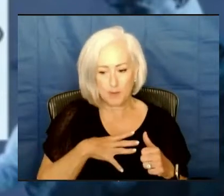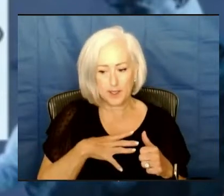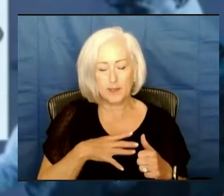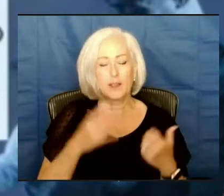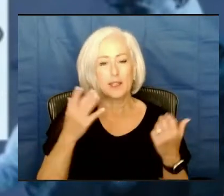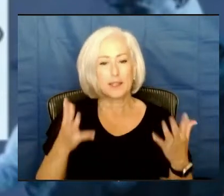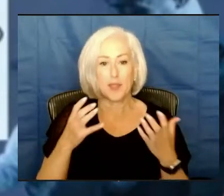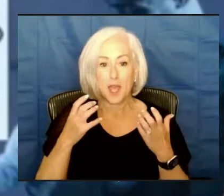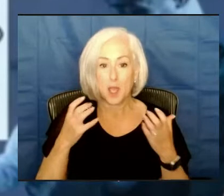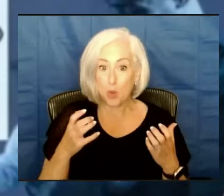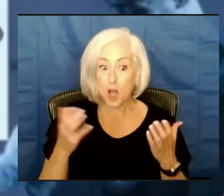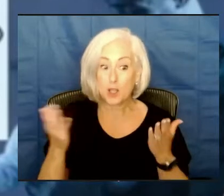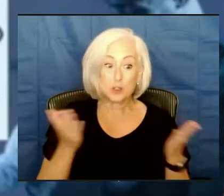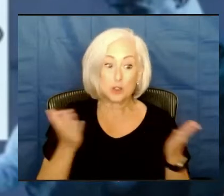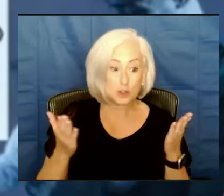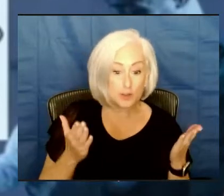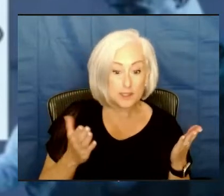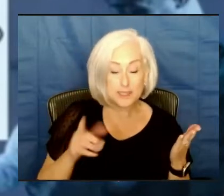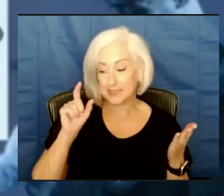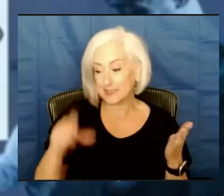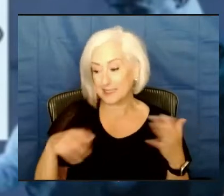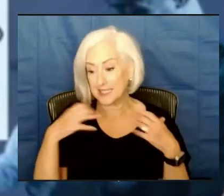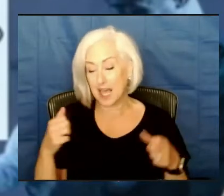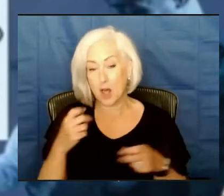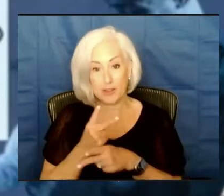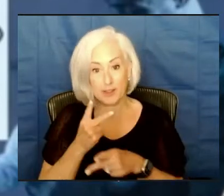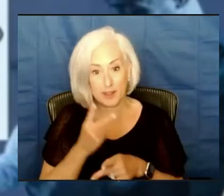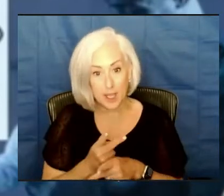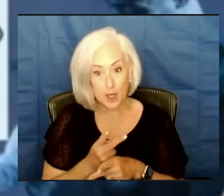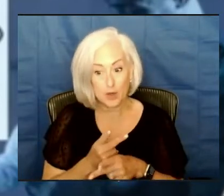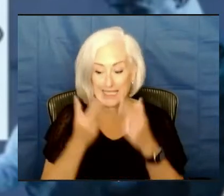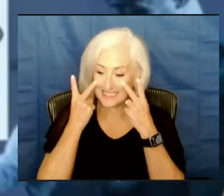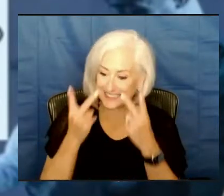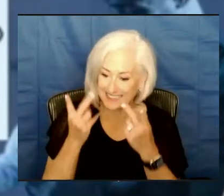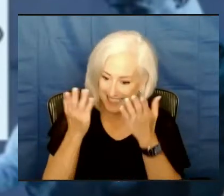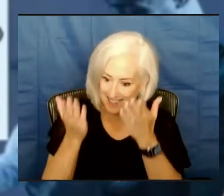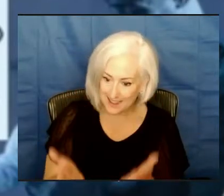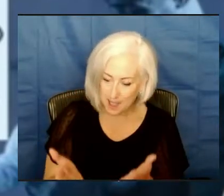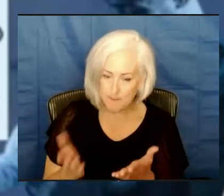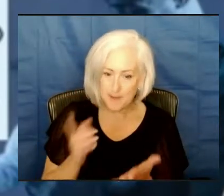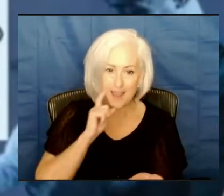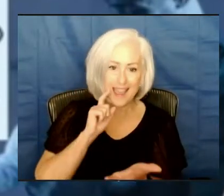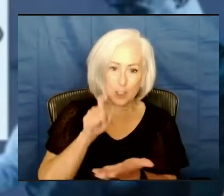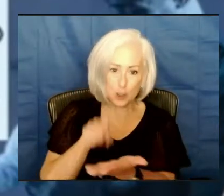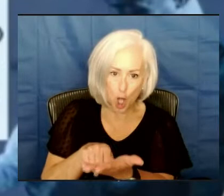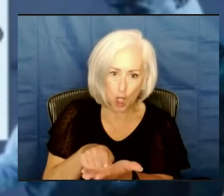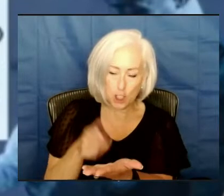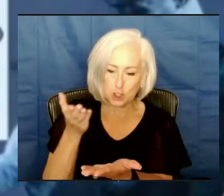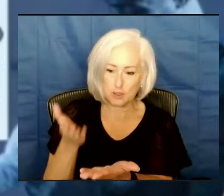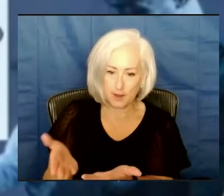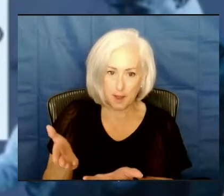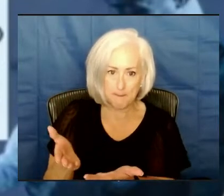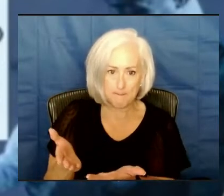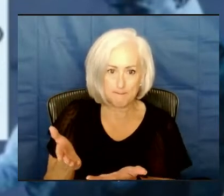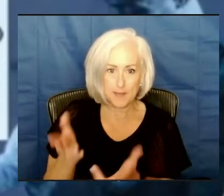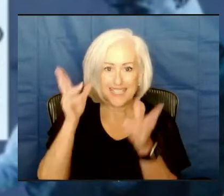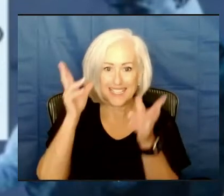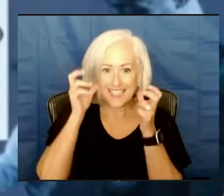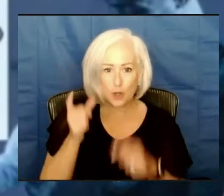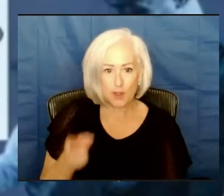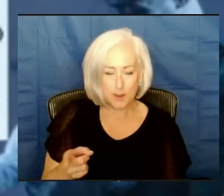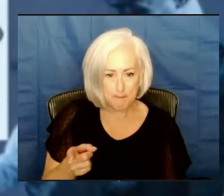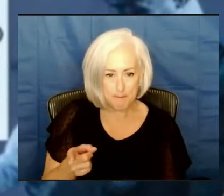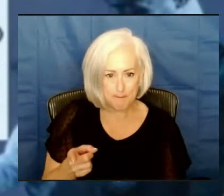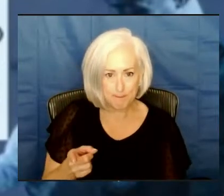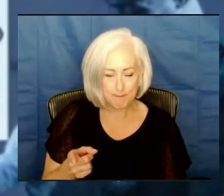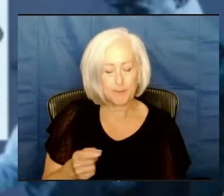services, listen to them, see them, hear them, acknowledge them, right? And so I would say that those would be the things. And then as we